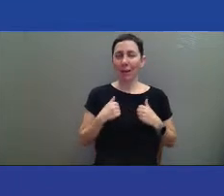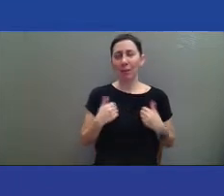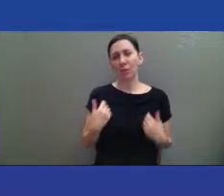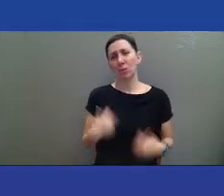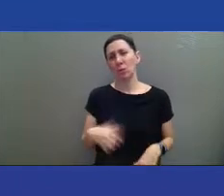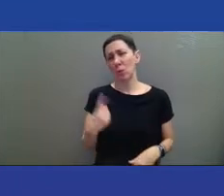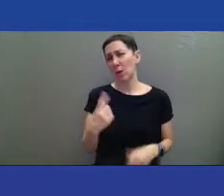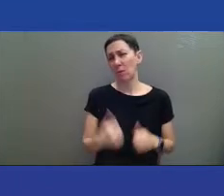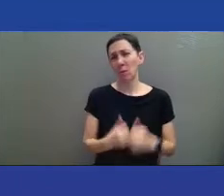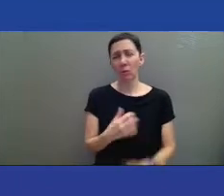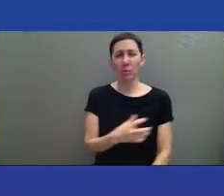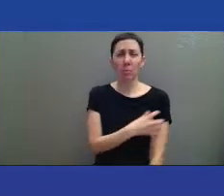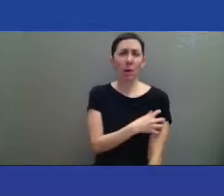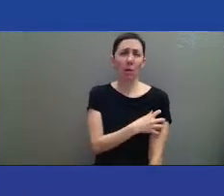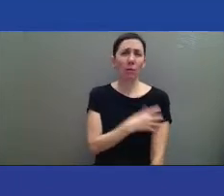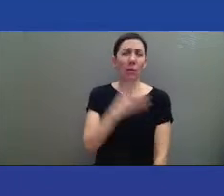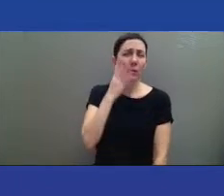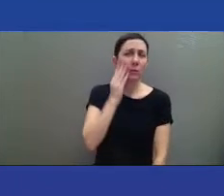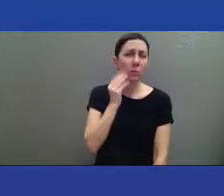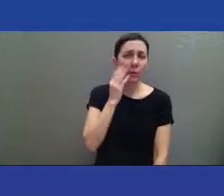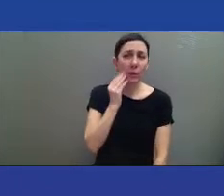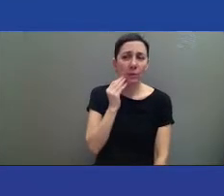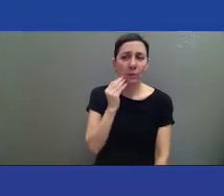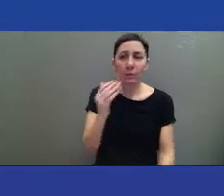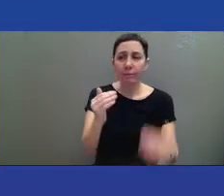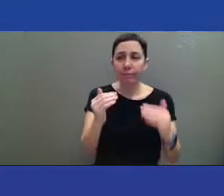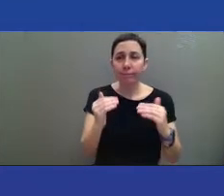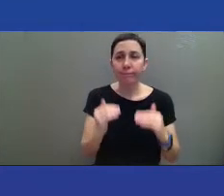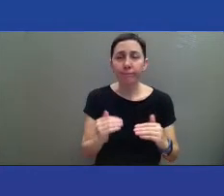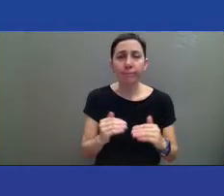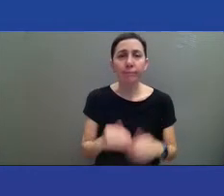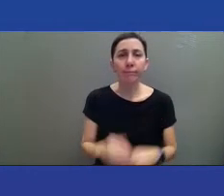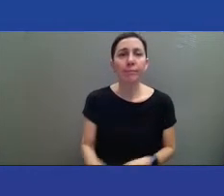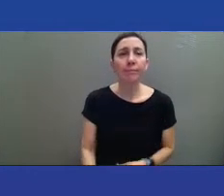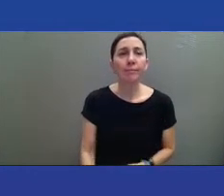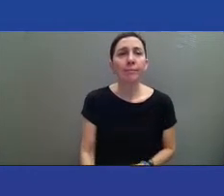I've experienced. Go to the next slide.